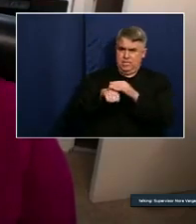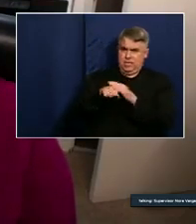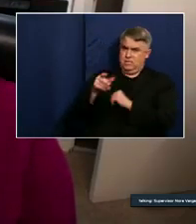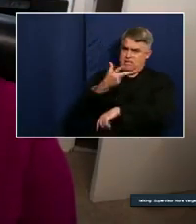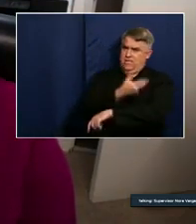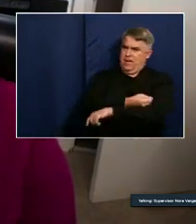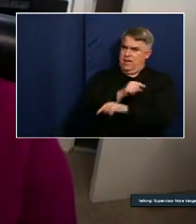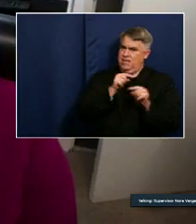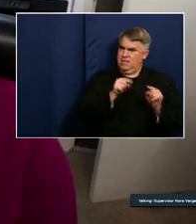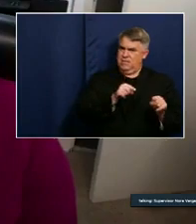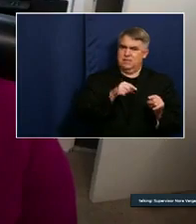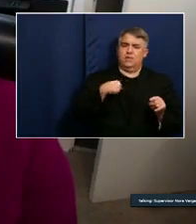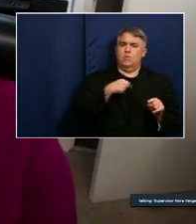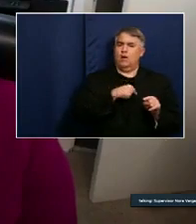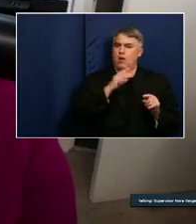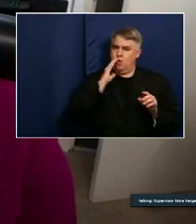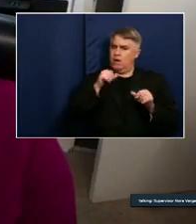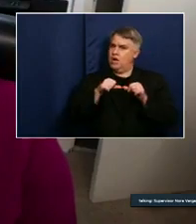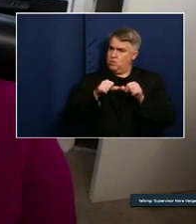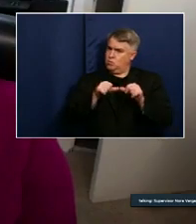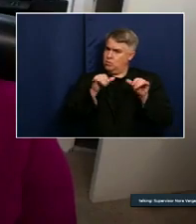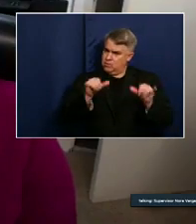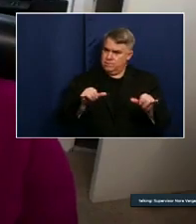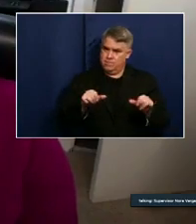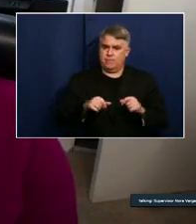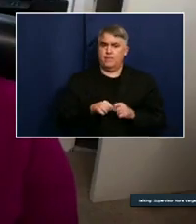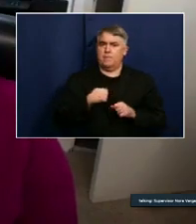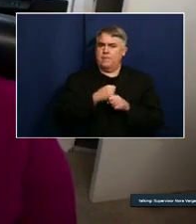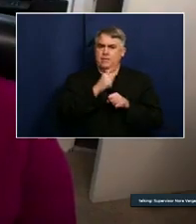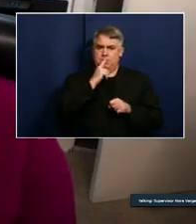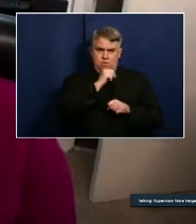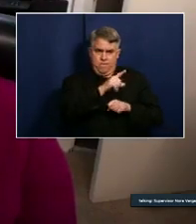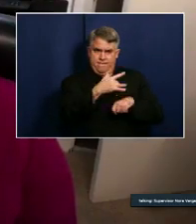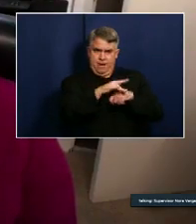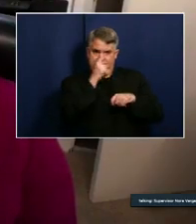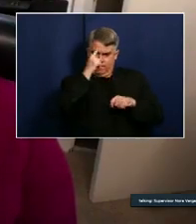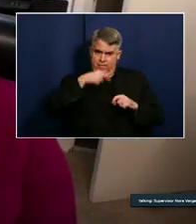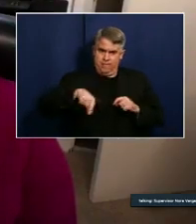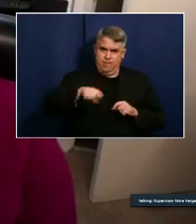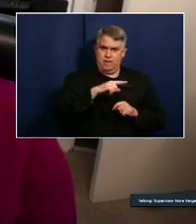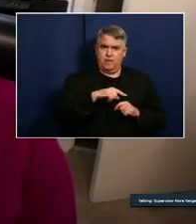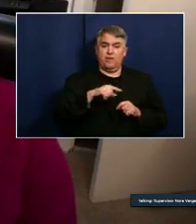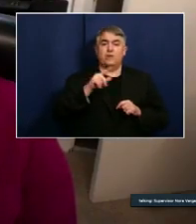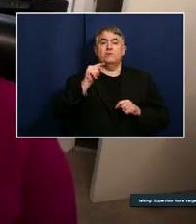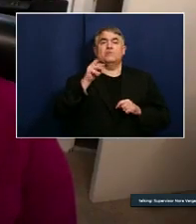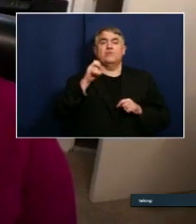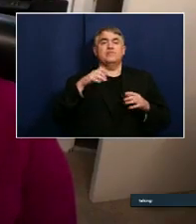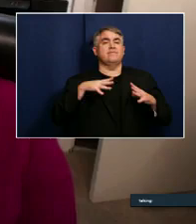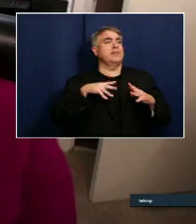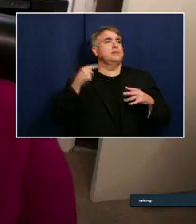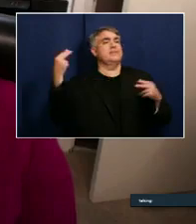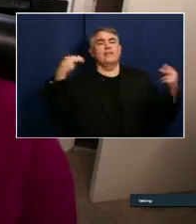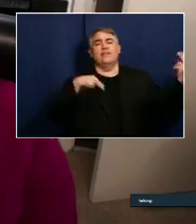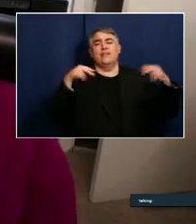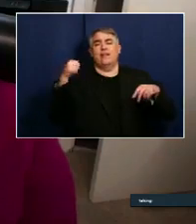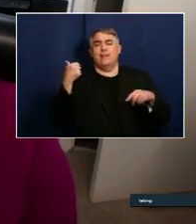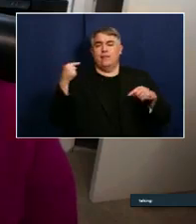continue to do that and make that available. But there is no tourism program for people to come and get vaccines in San